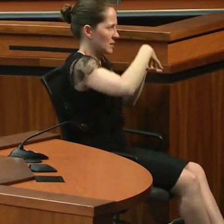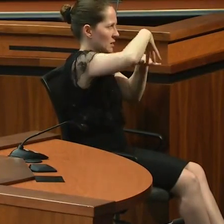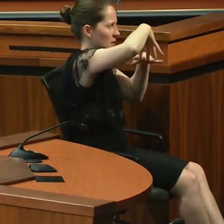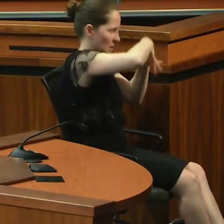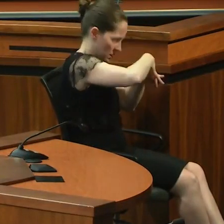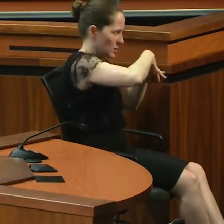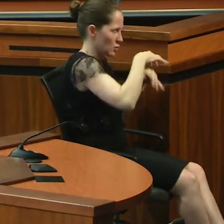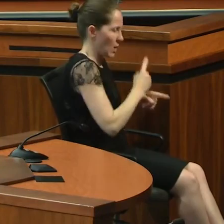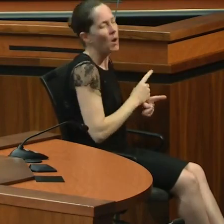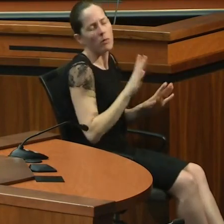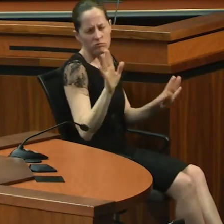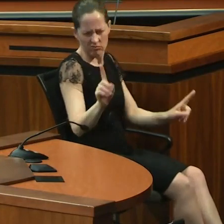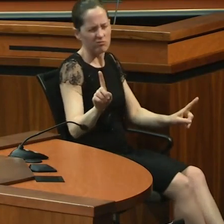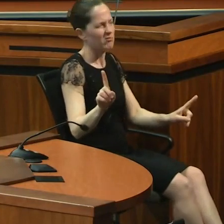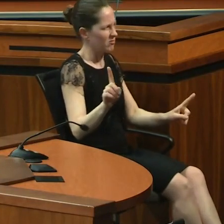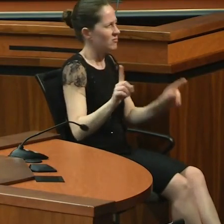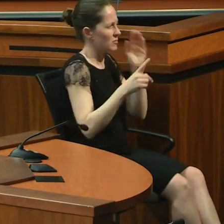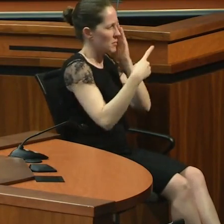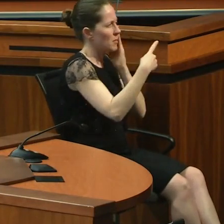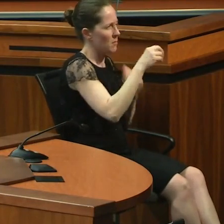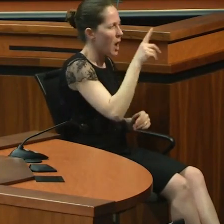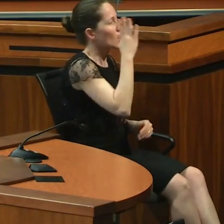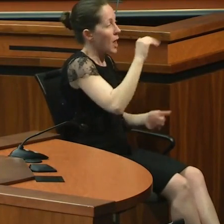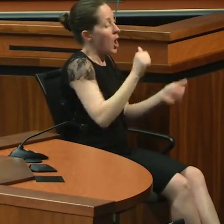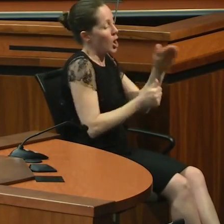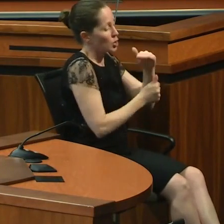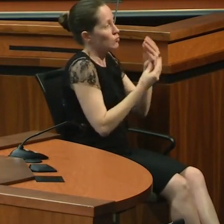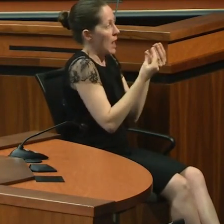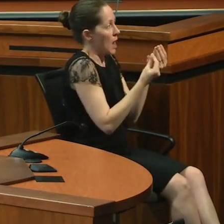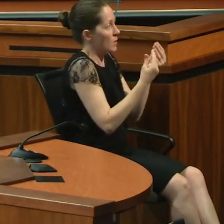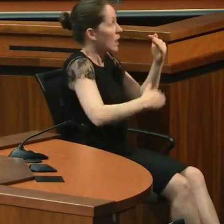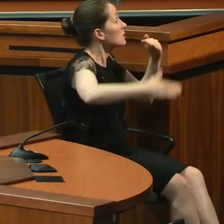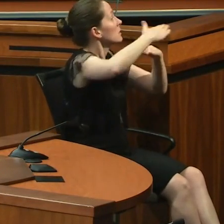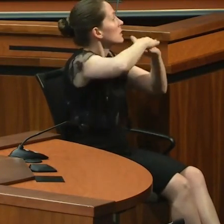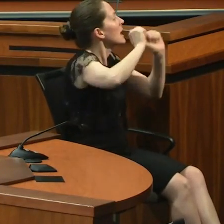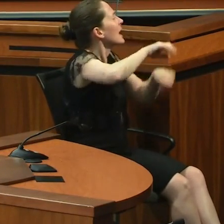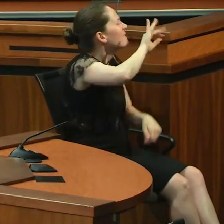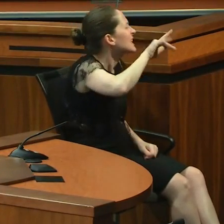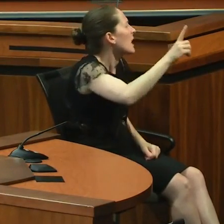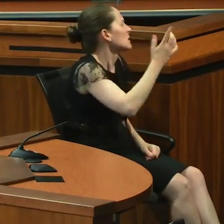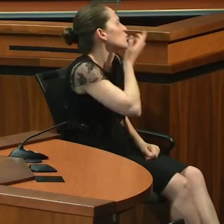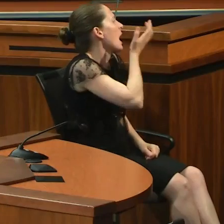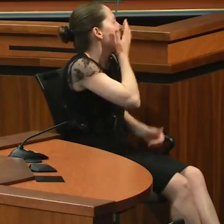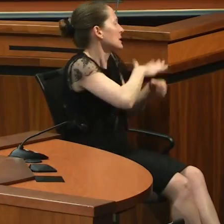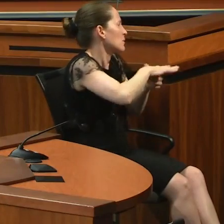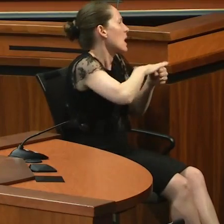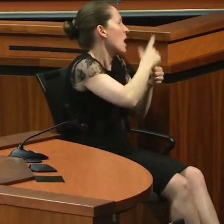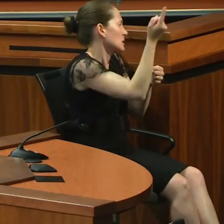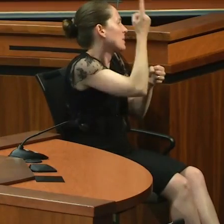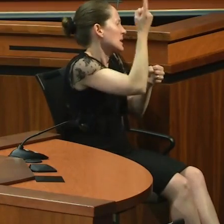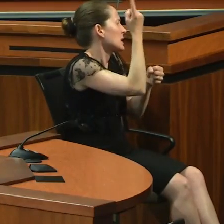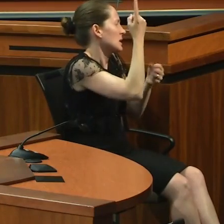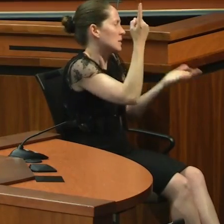would be to excavate, put these ponds underground where they could store the water, and then on top you could put an athletic field or park or grassed area or something. Okay. So not so